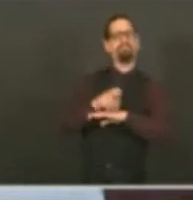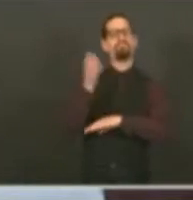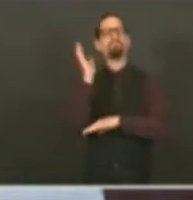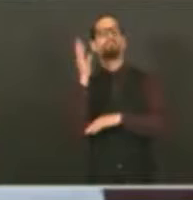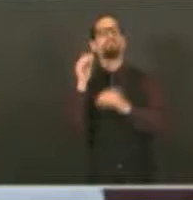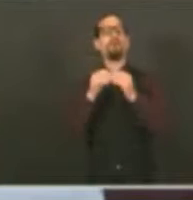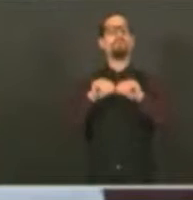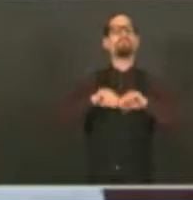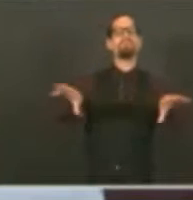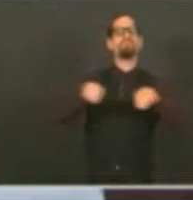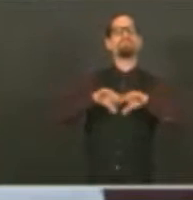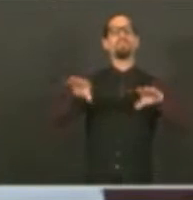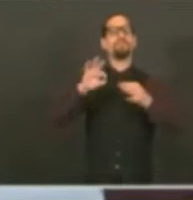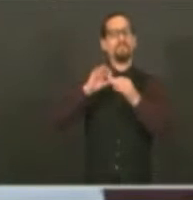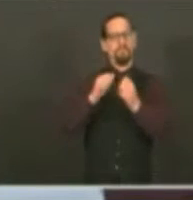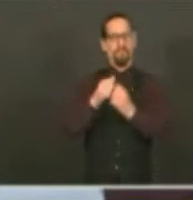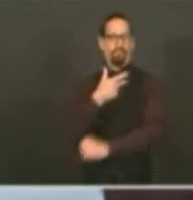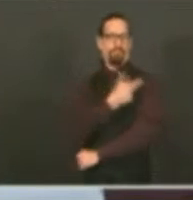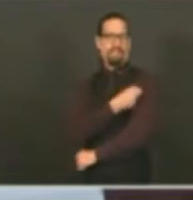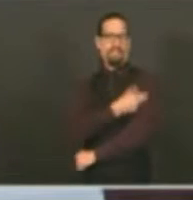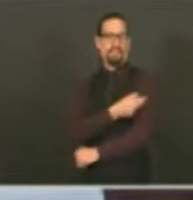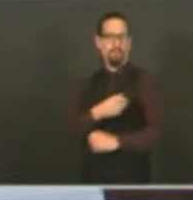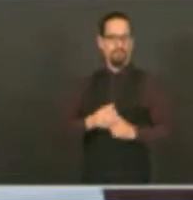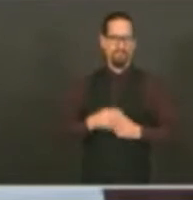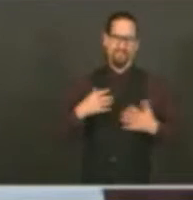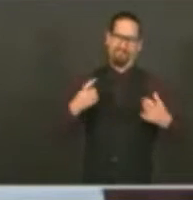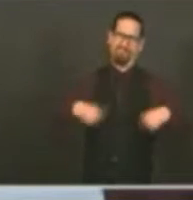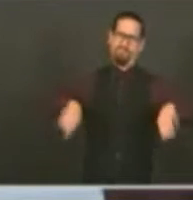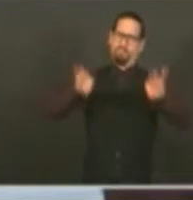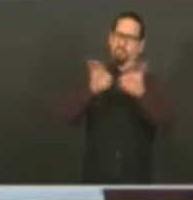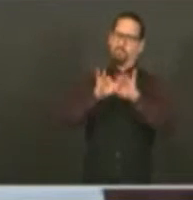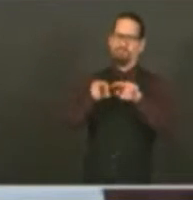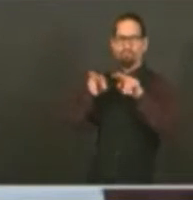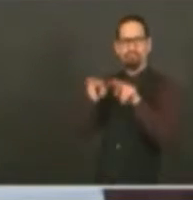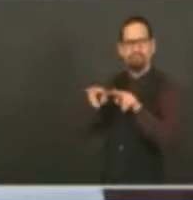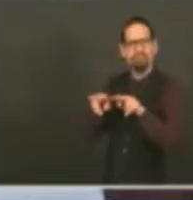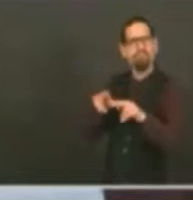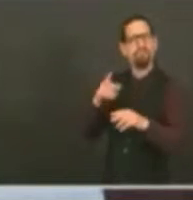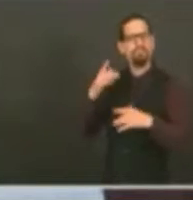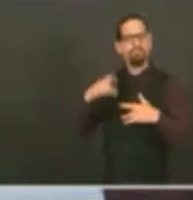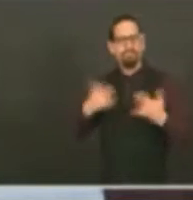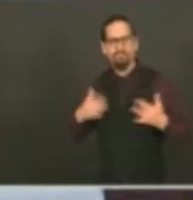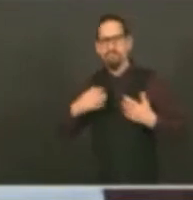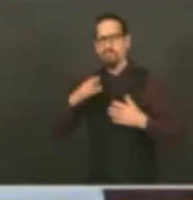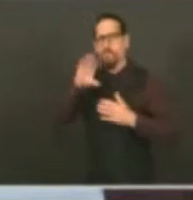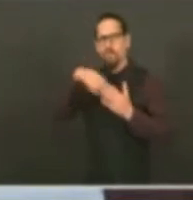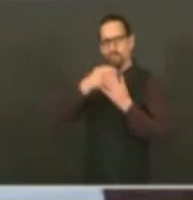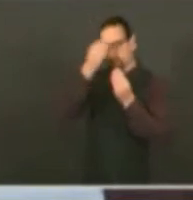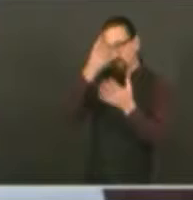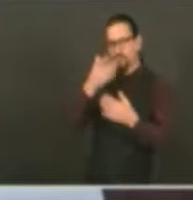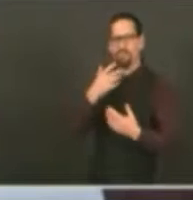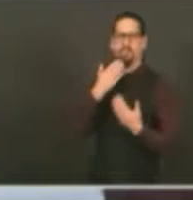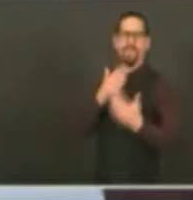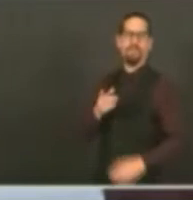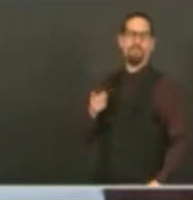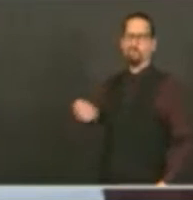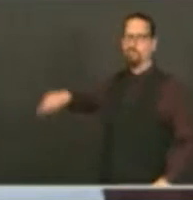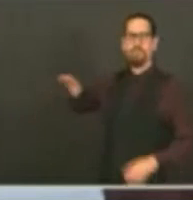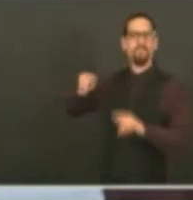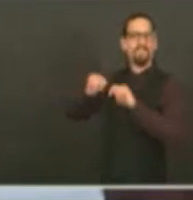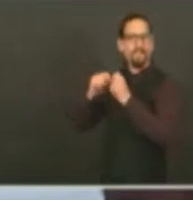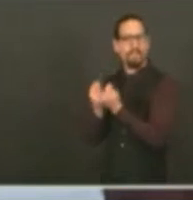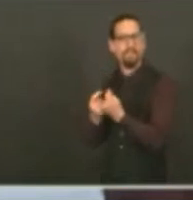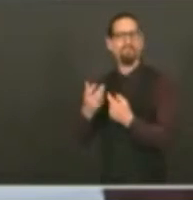I would encourage you please to tune in, and I want to thank you for all you've done from day one and for joining me